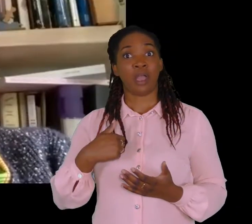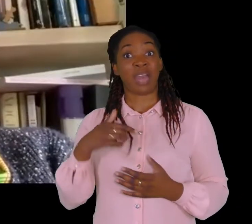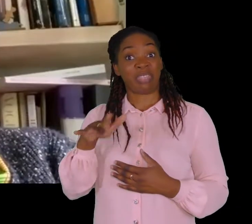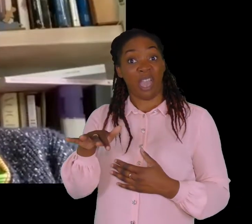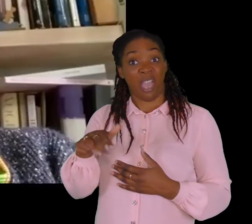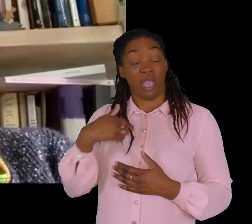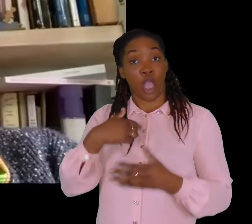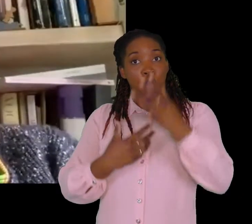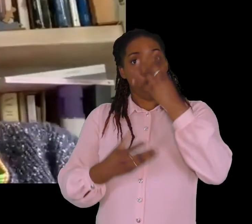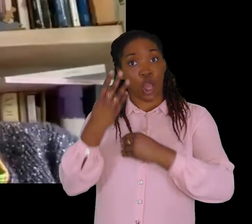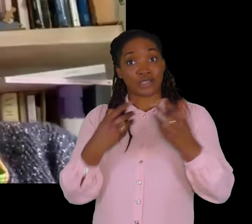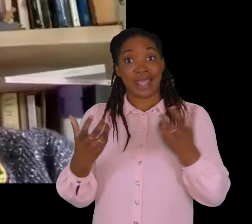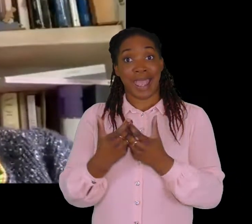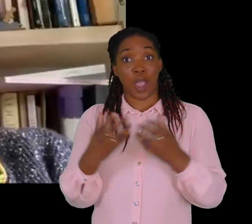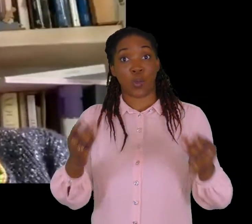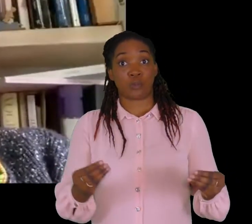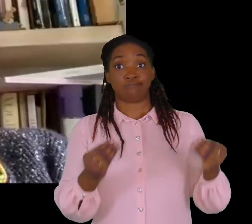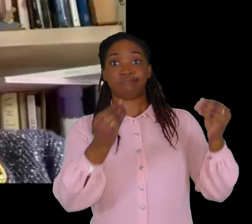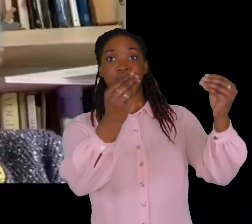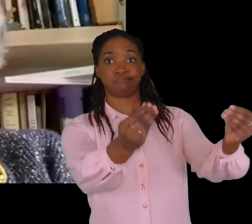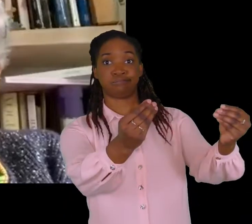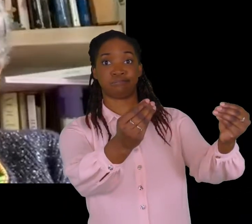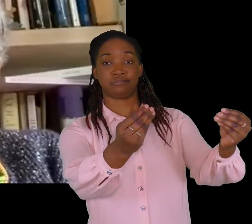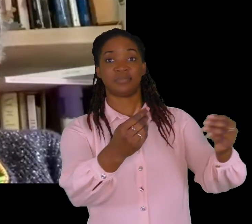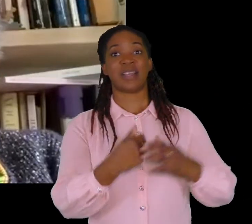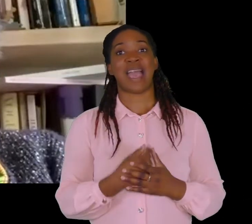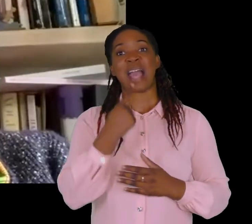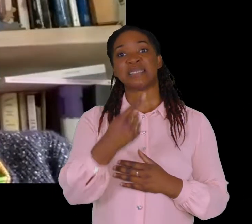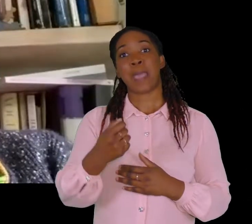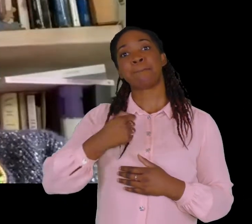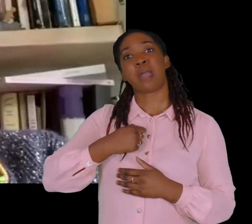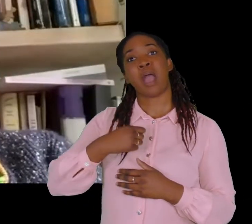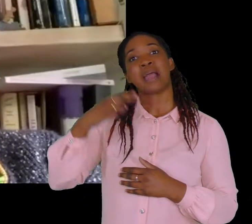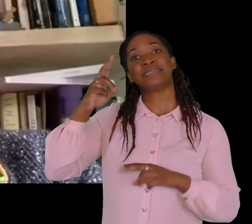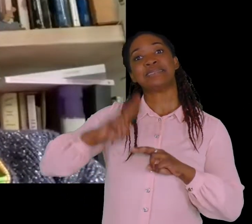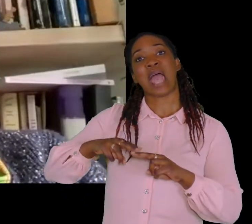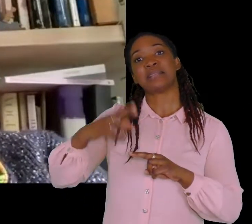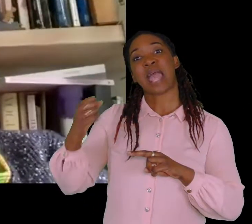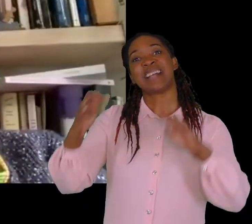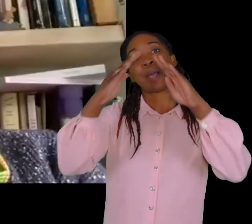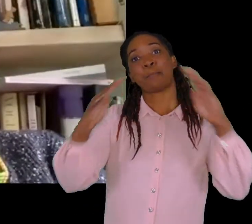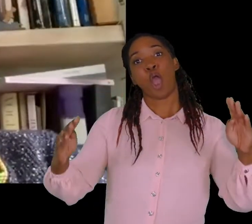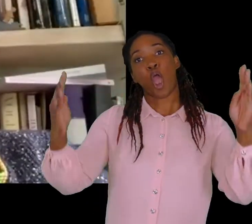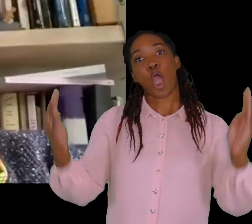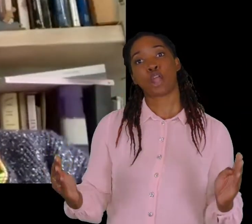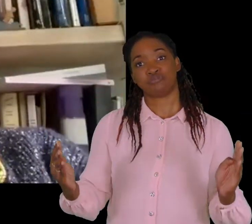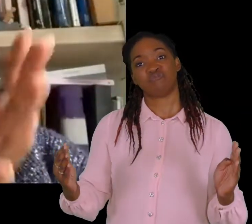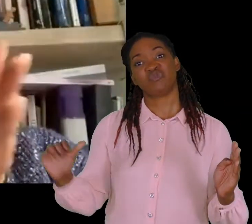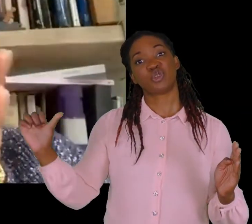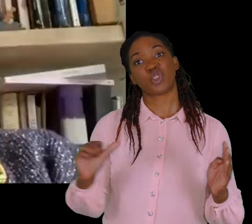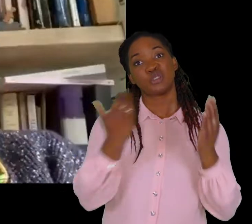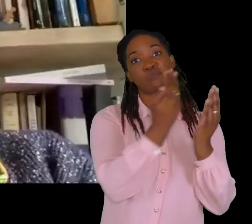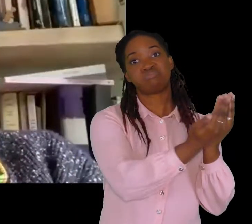there I learned how to hang work. And I always call it, my dad has a barn, let's put on an